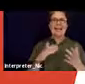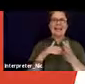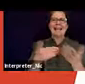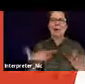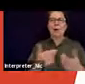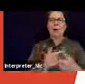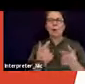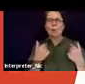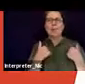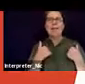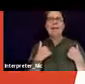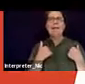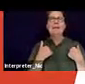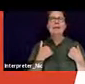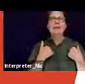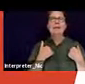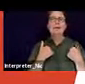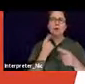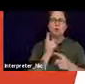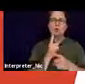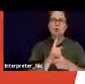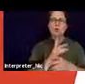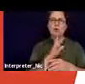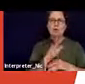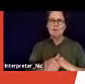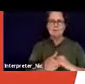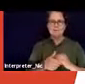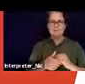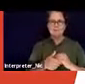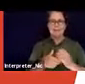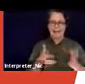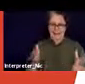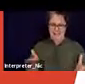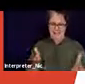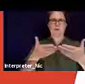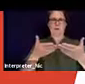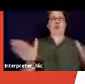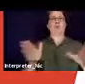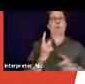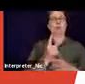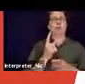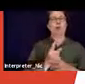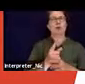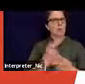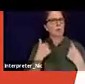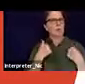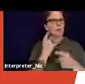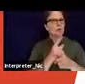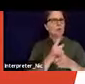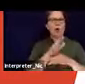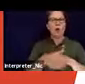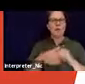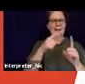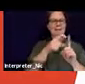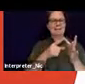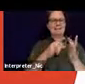To move on to talk about encouraging openness. Now, we often talk about disclosure. I know many of